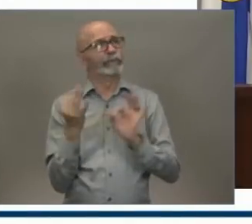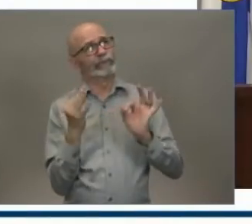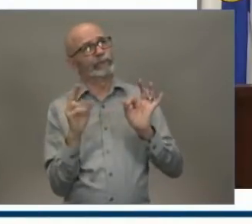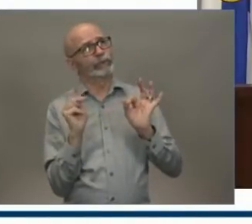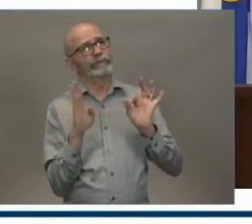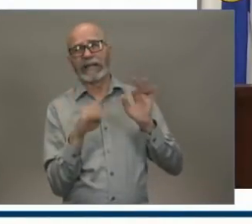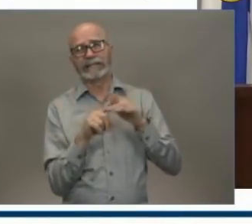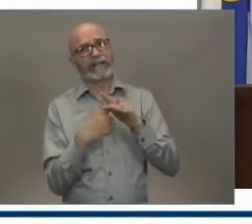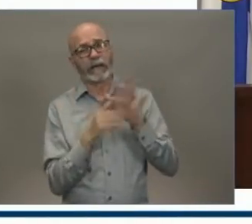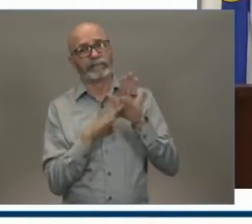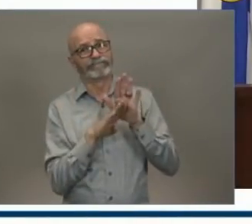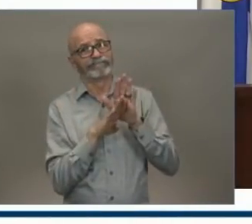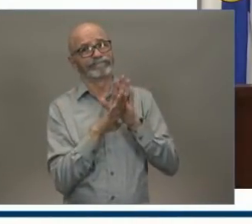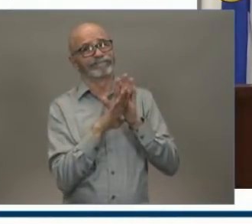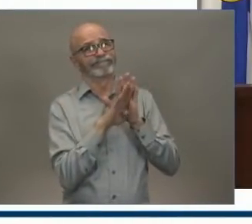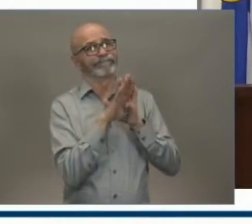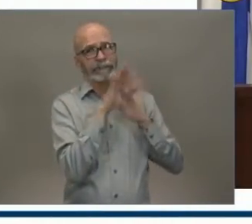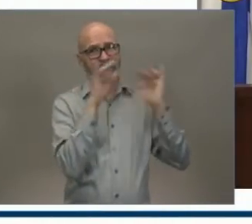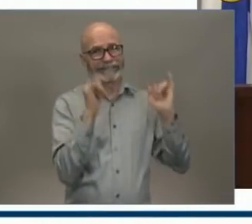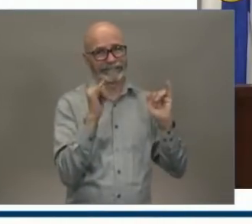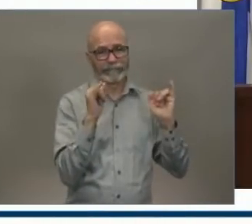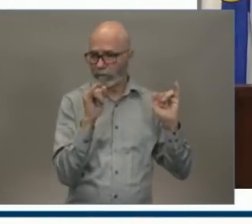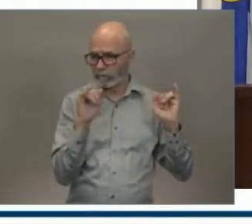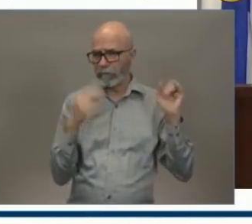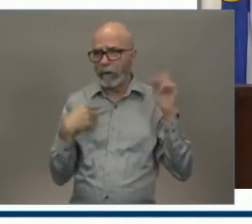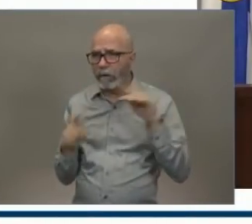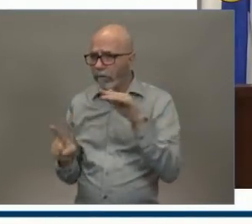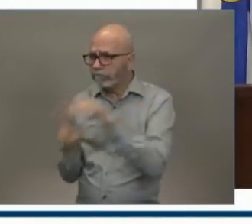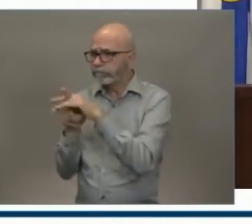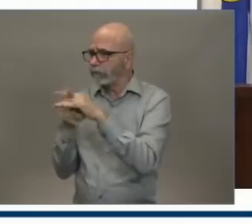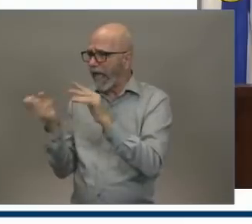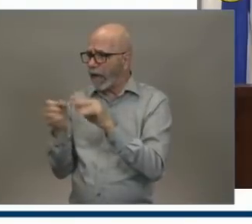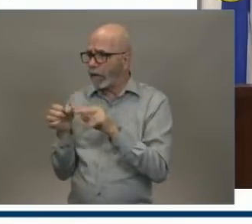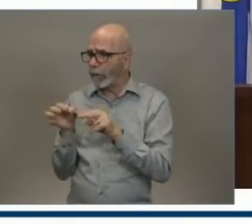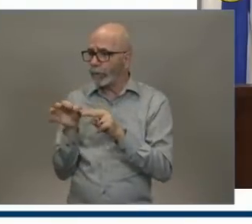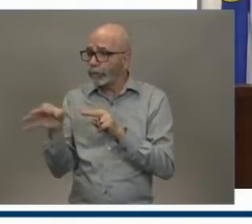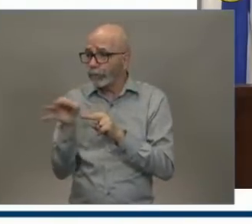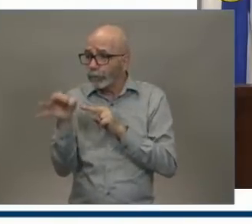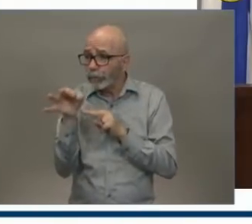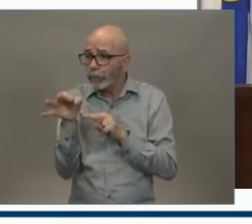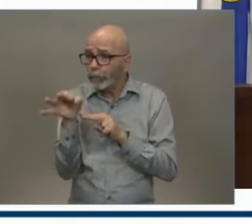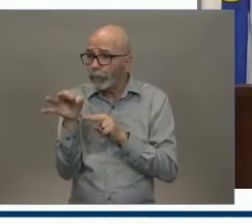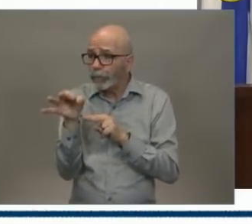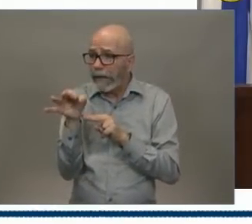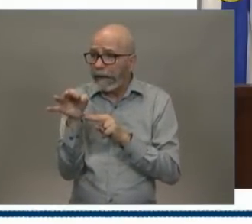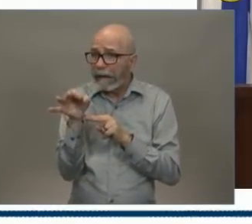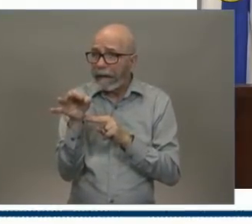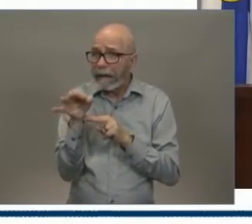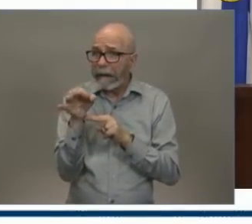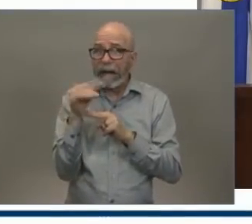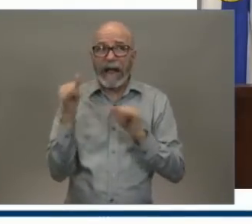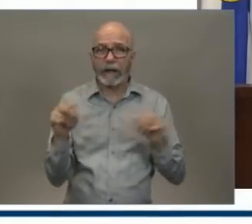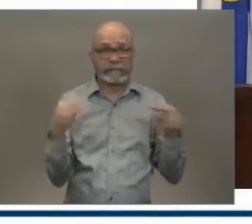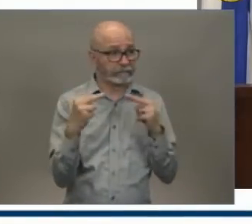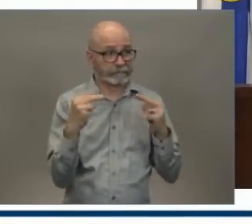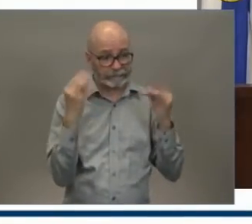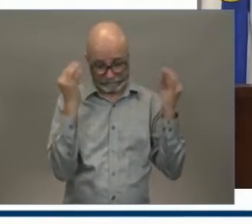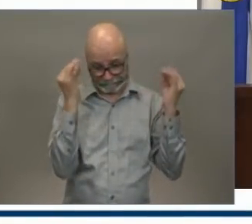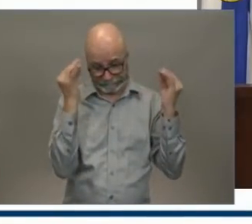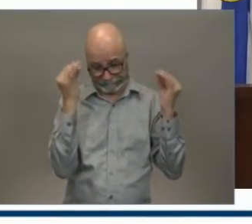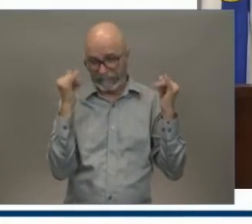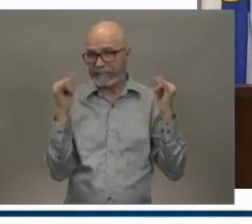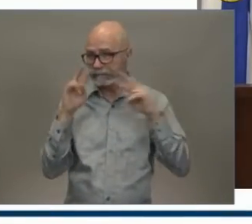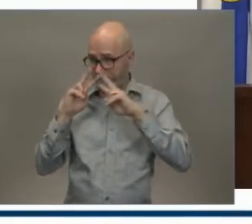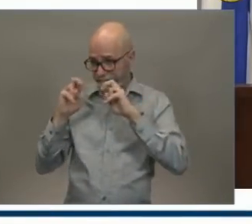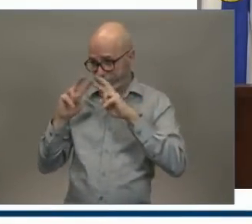variants all together informs the way that you and the Premier are approaching the evaluation of what to